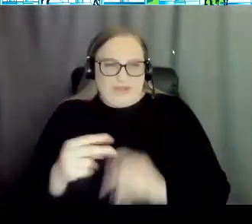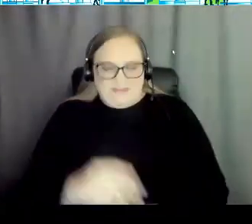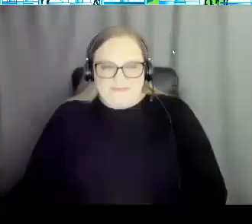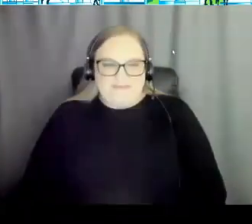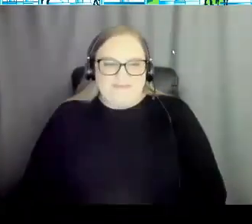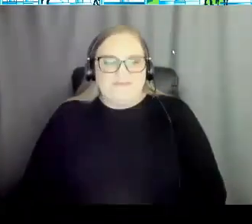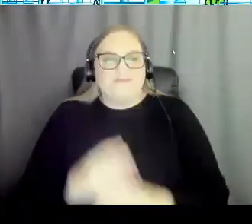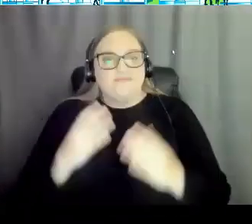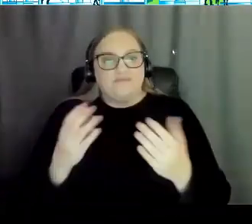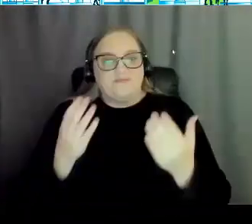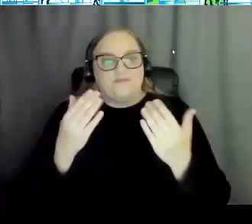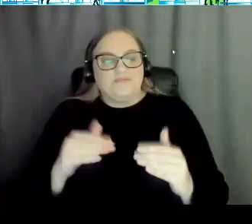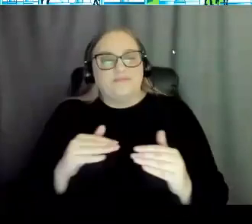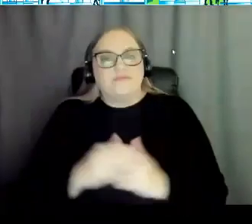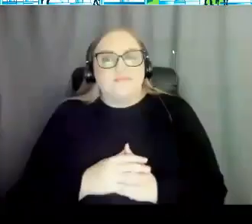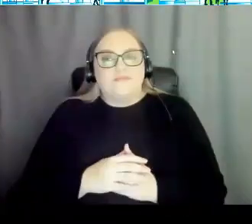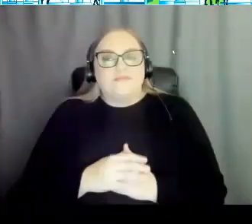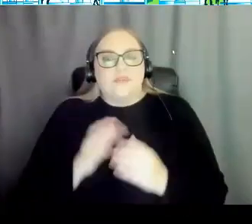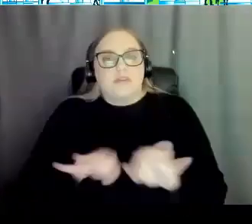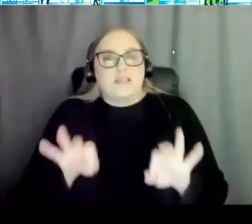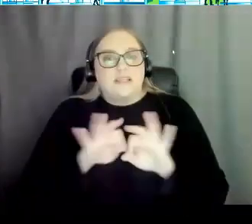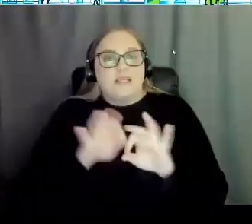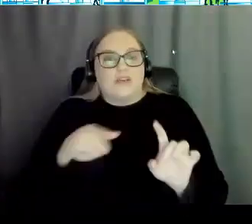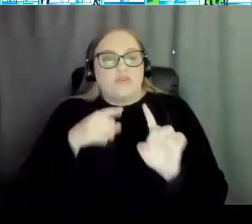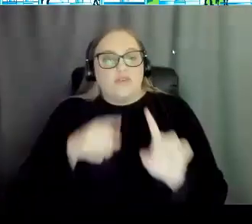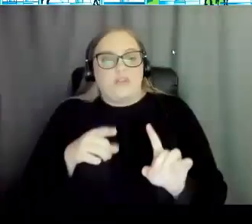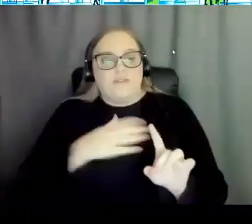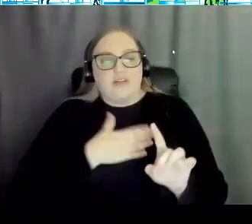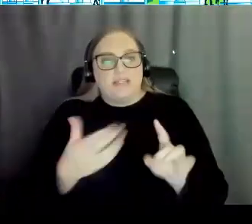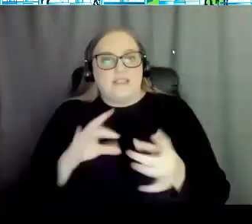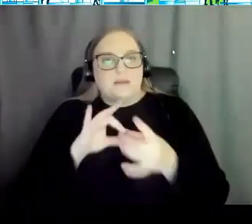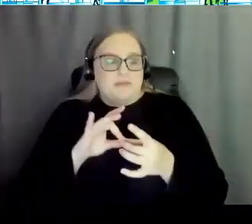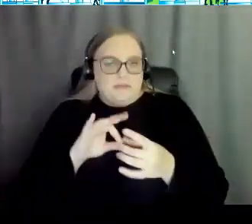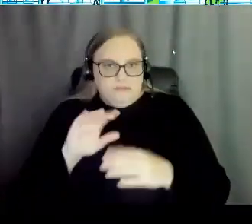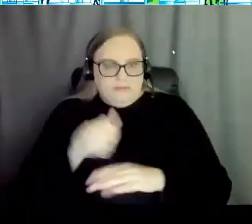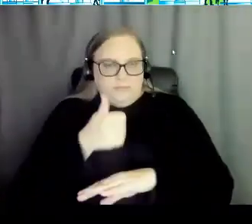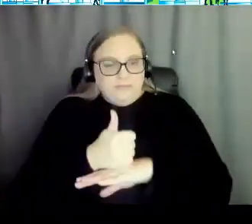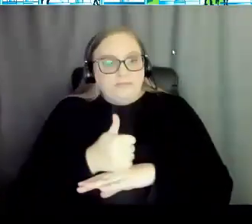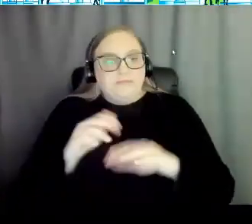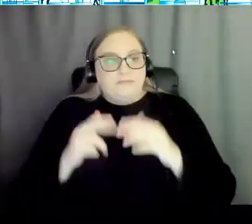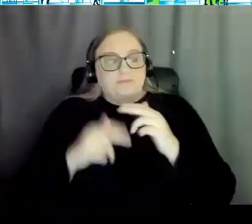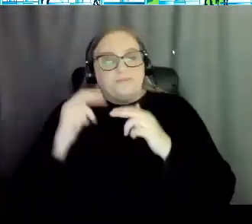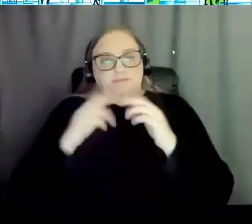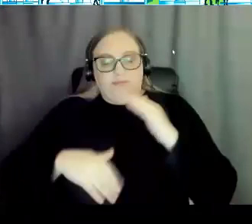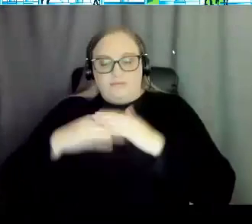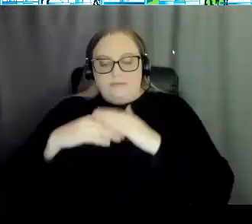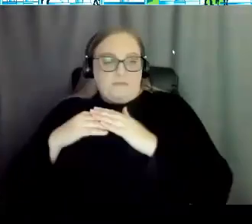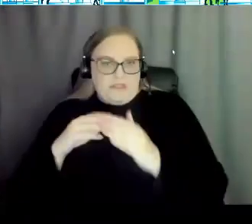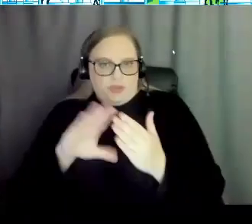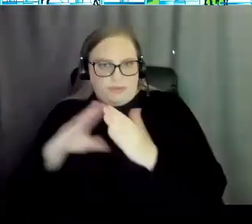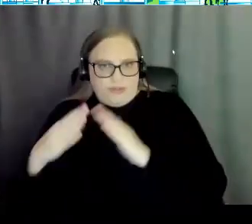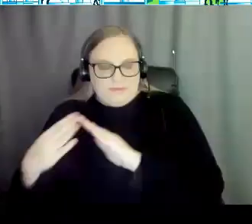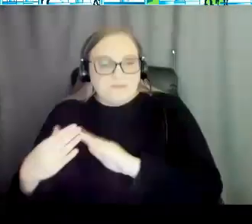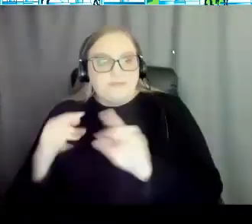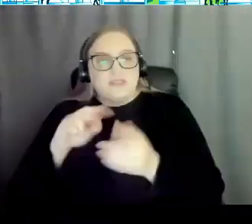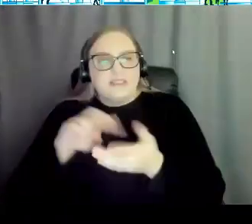So another one is a key goal of DOE's consent-based siting consortia effort is to build capacity in communities. This can mean all